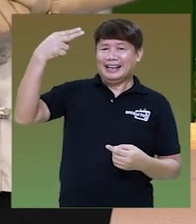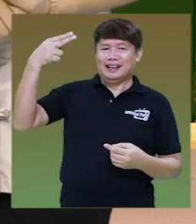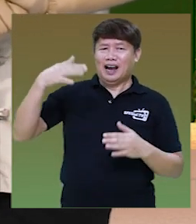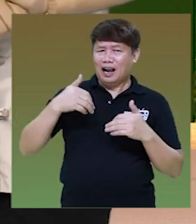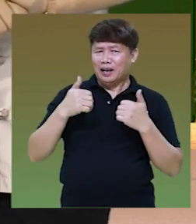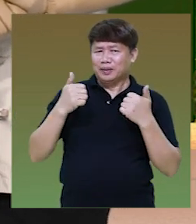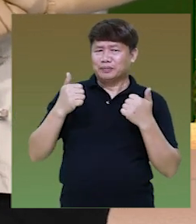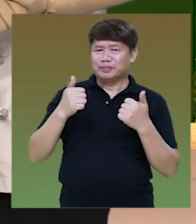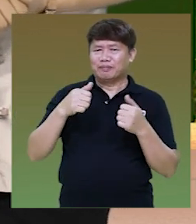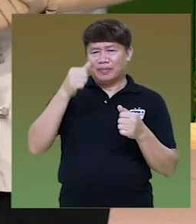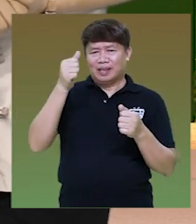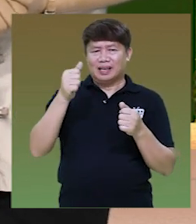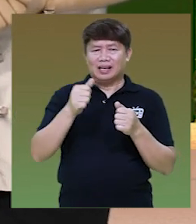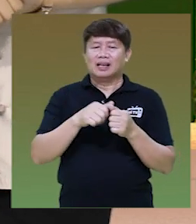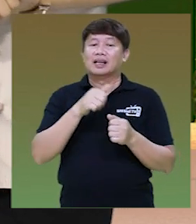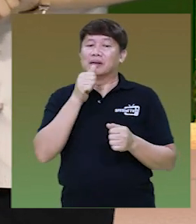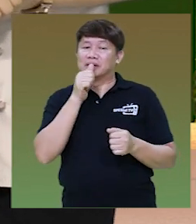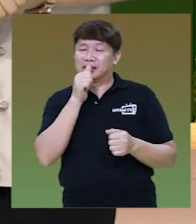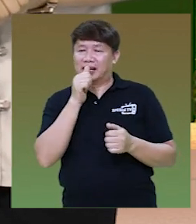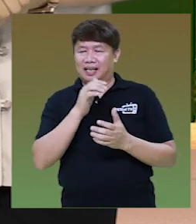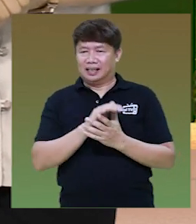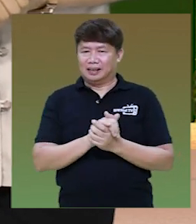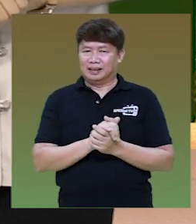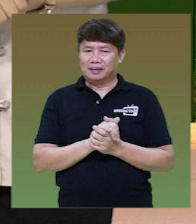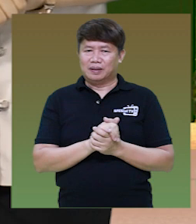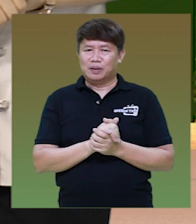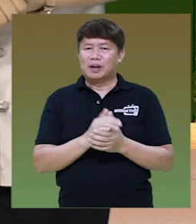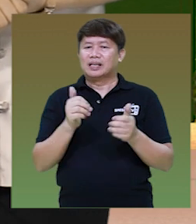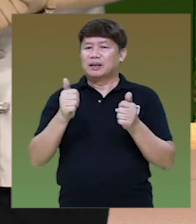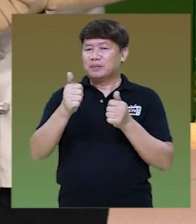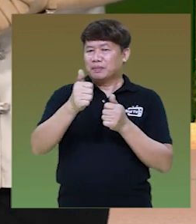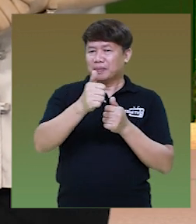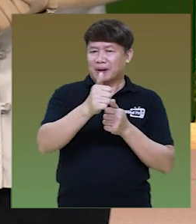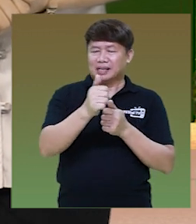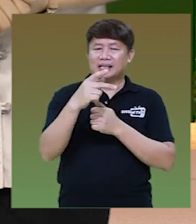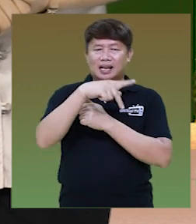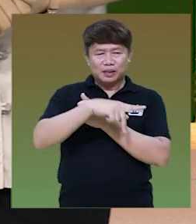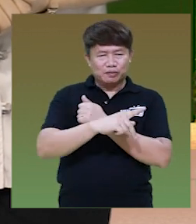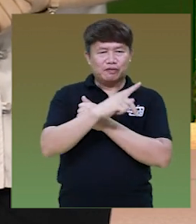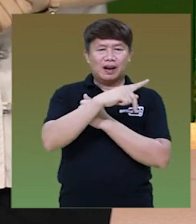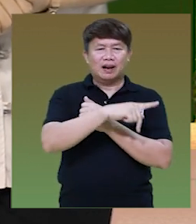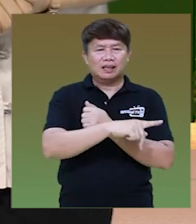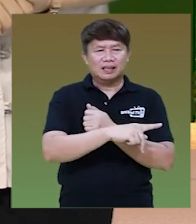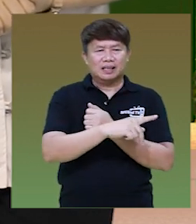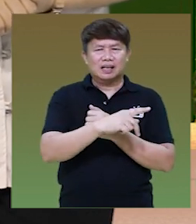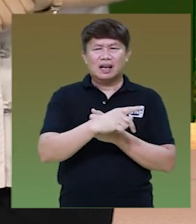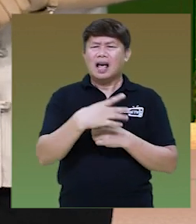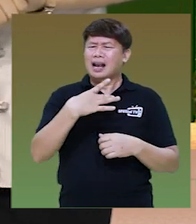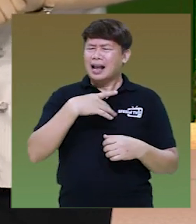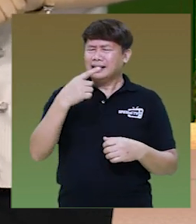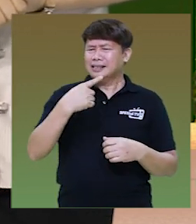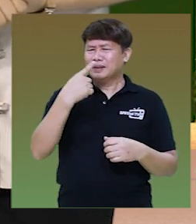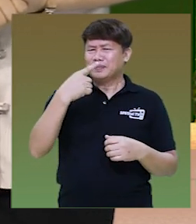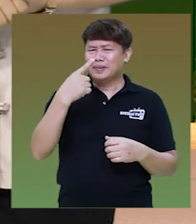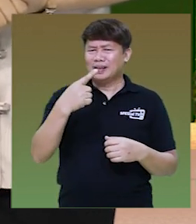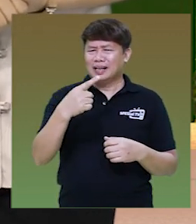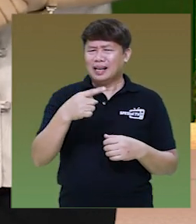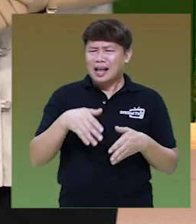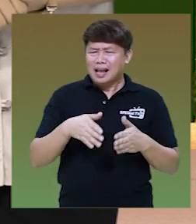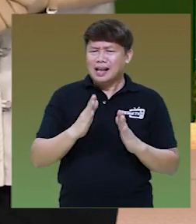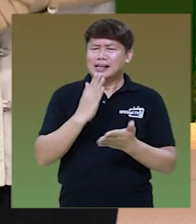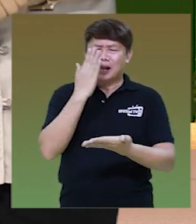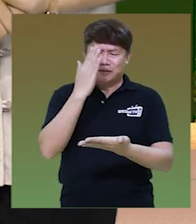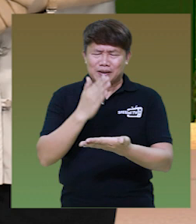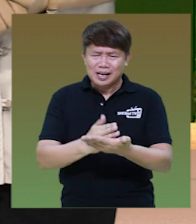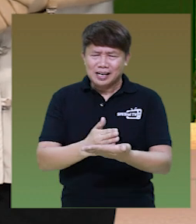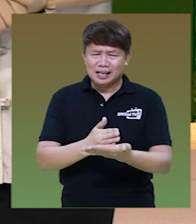he remembered and kept still. When they passed another pond, He wanted to say,